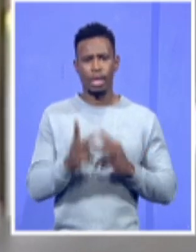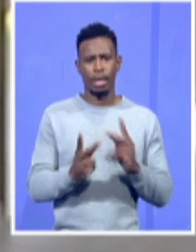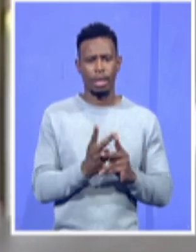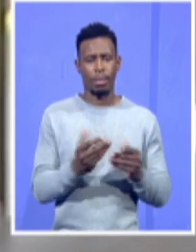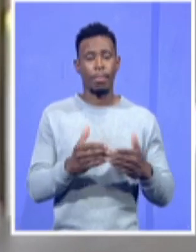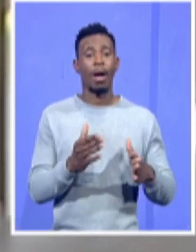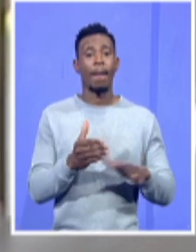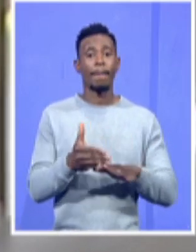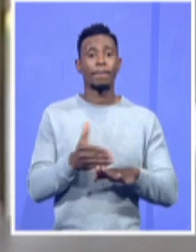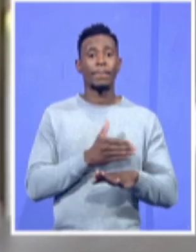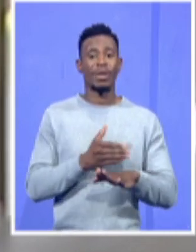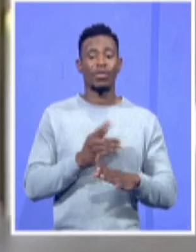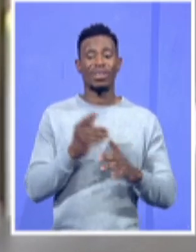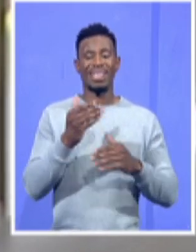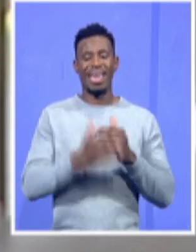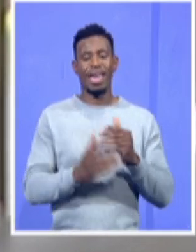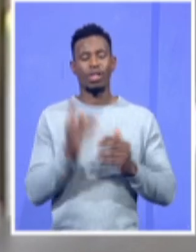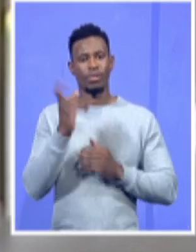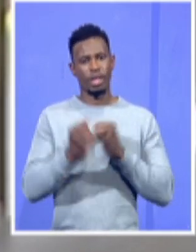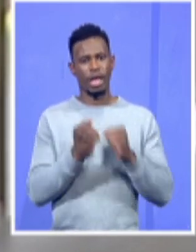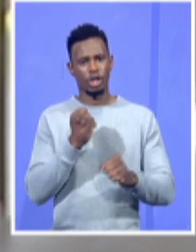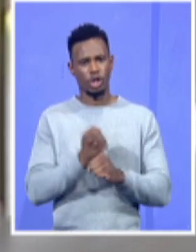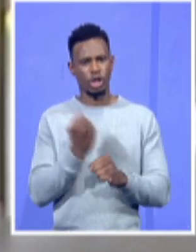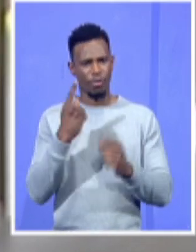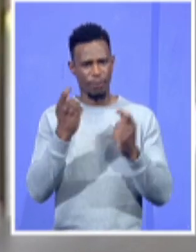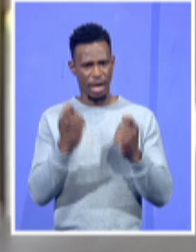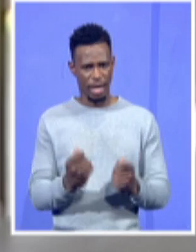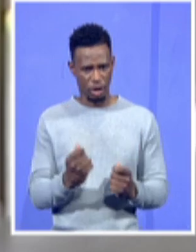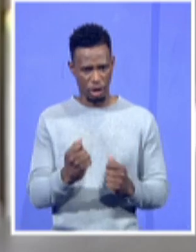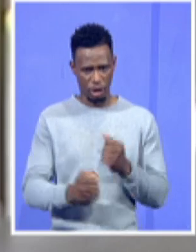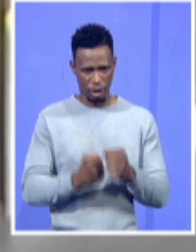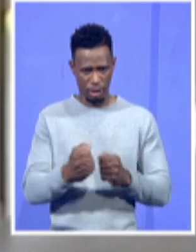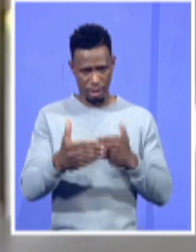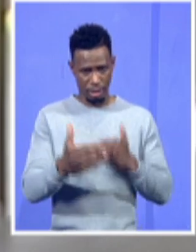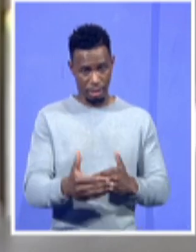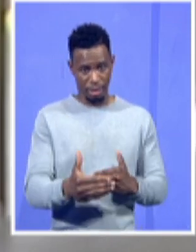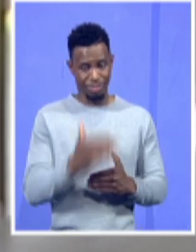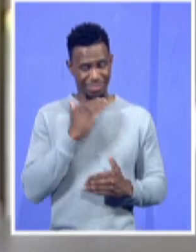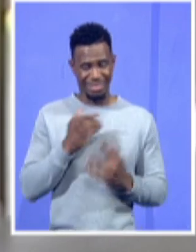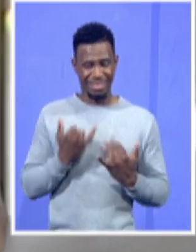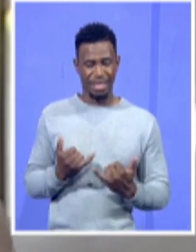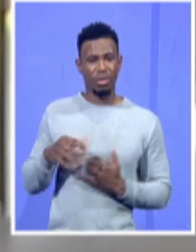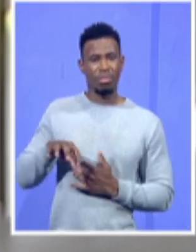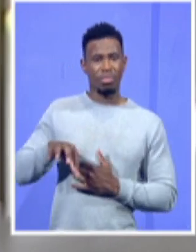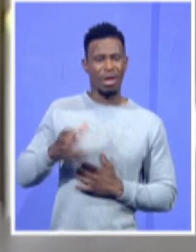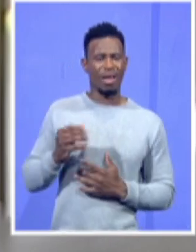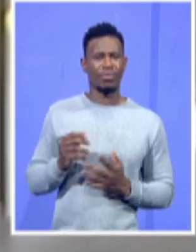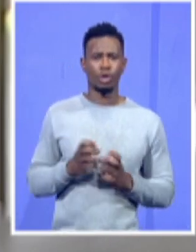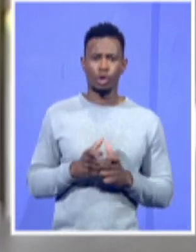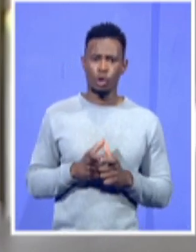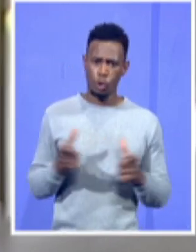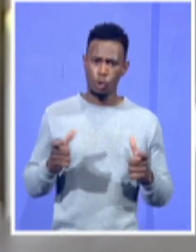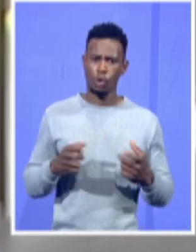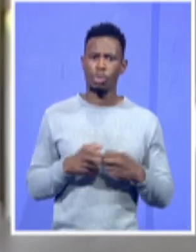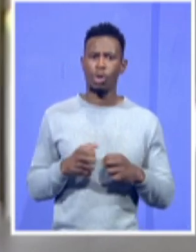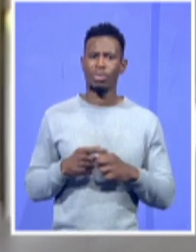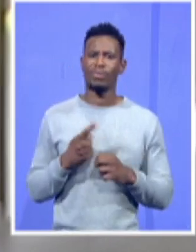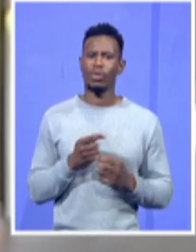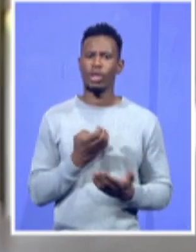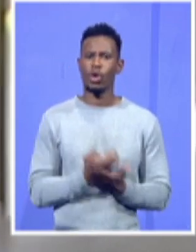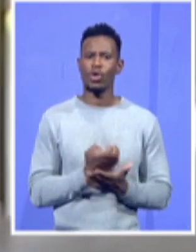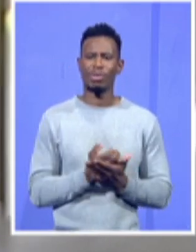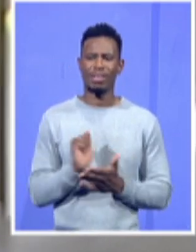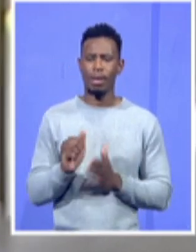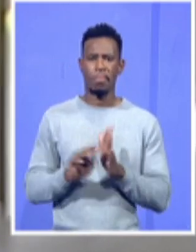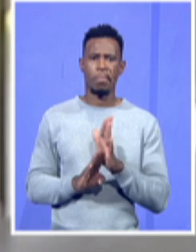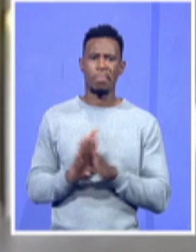end of the next financial year. So the province is rather facing huge problems of the economy that is not growing,